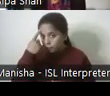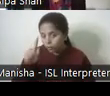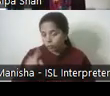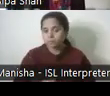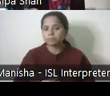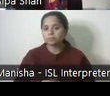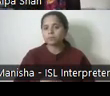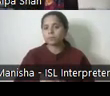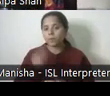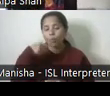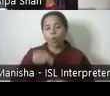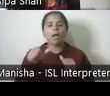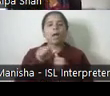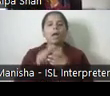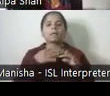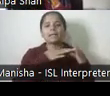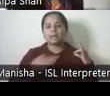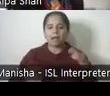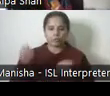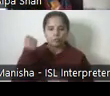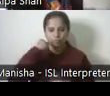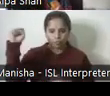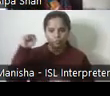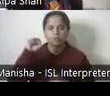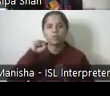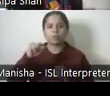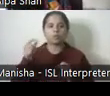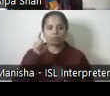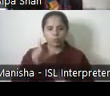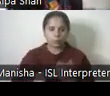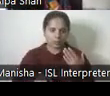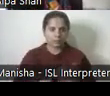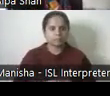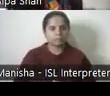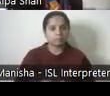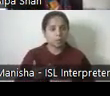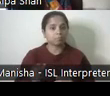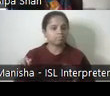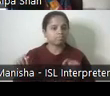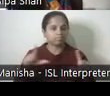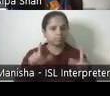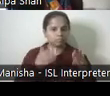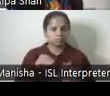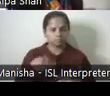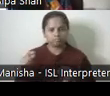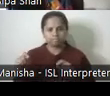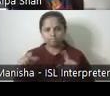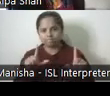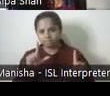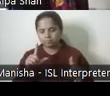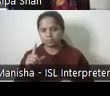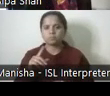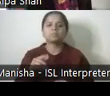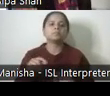For an anti-caste movement. Oh yeah, here we go. I missed that slide. Let's just move on. Here we